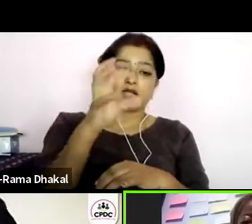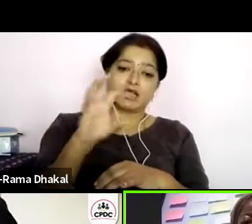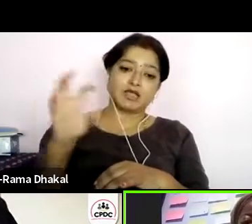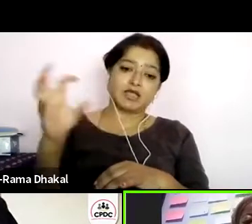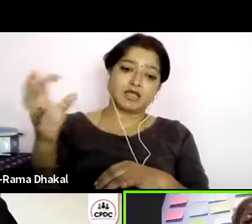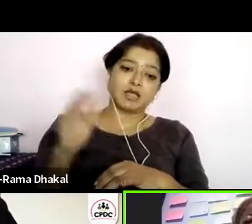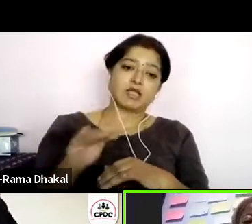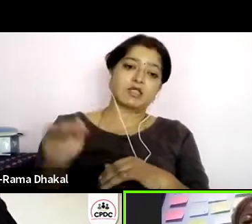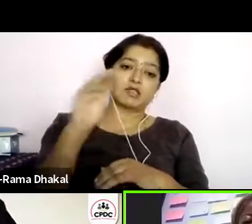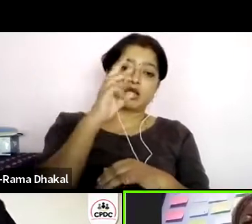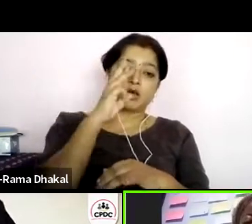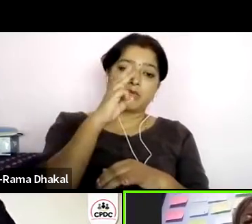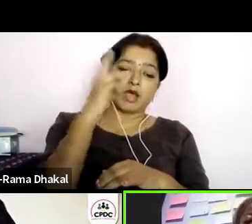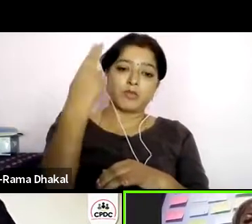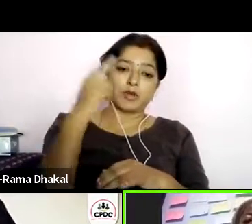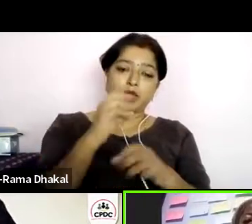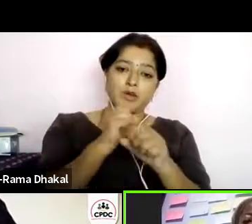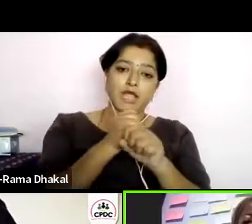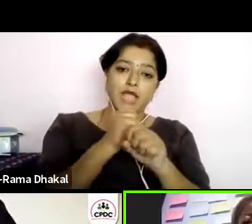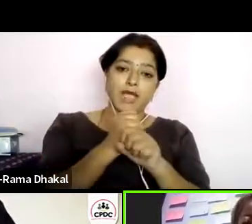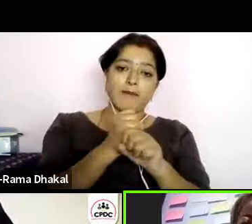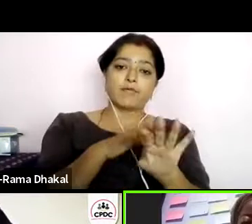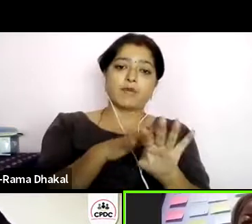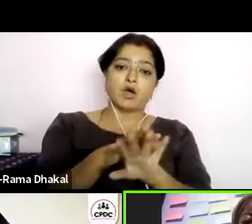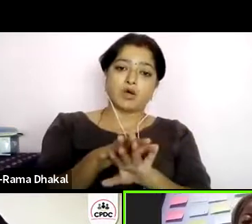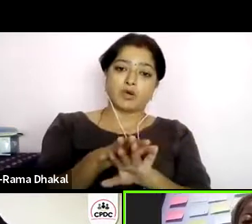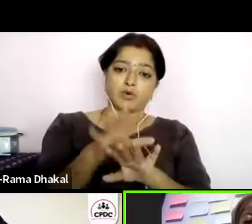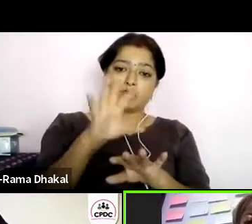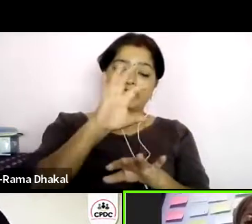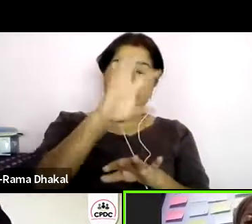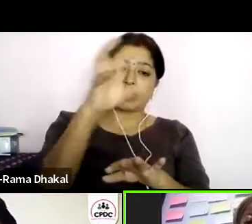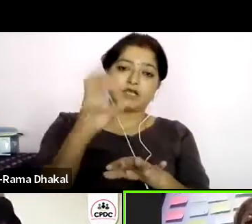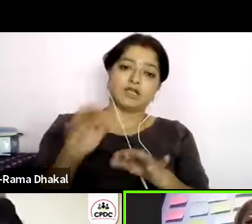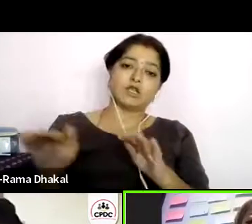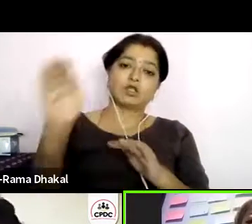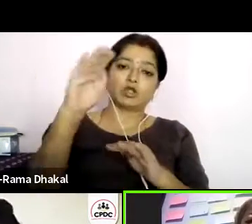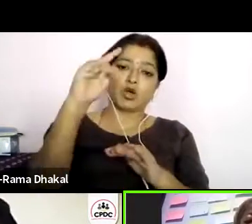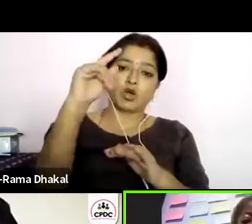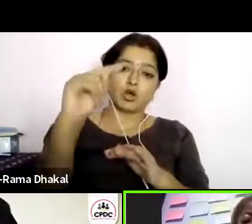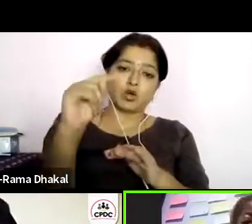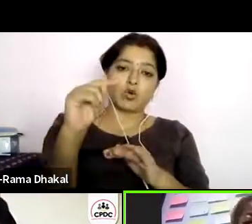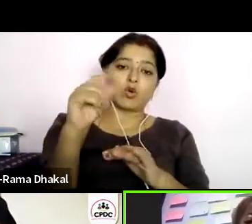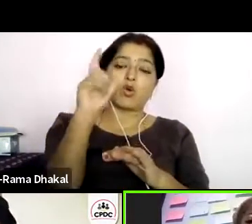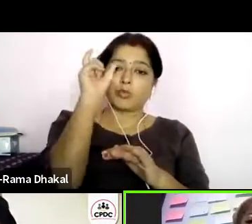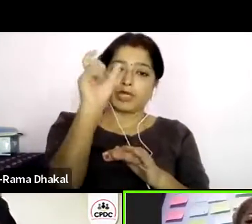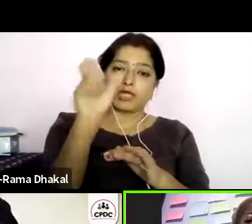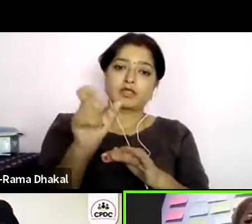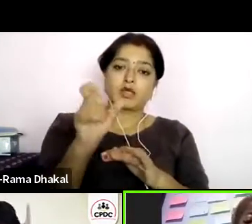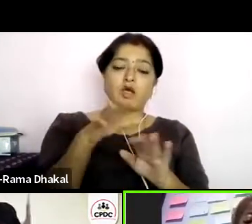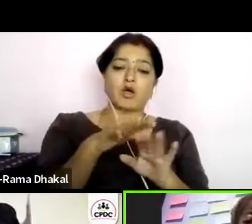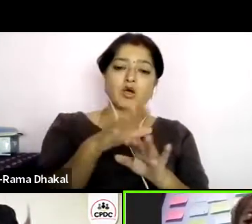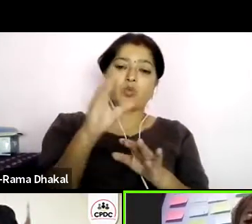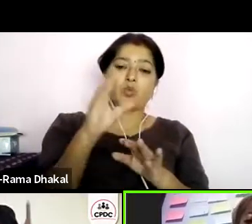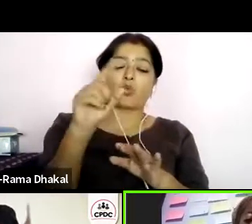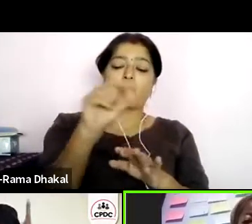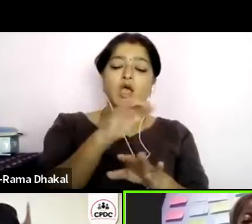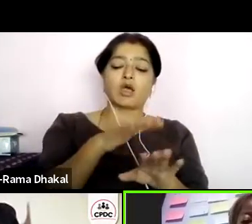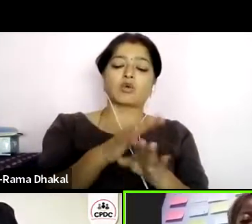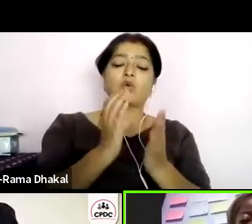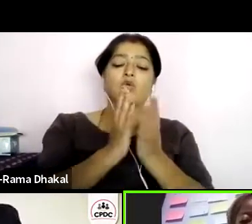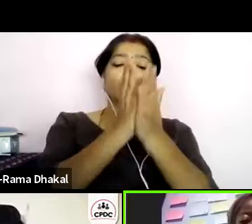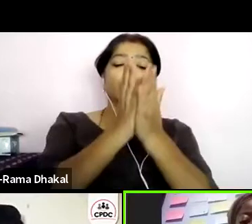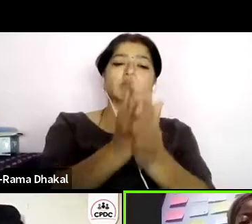resources. They understand how these resources have been functioning over the years, and they have been taking care of these resources prior